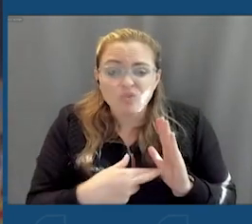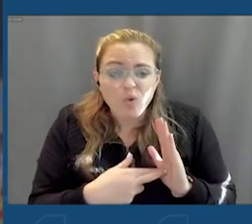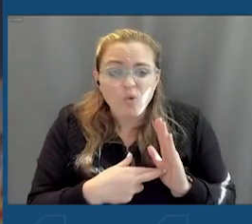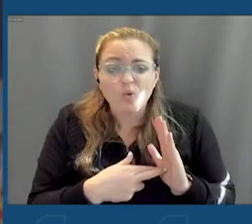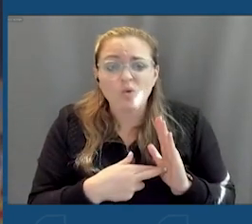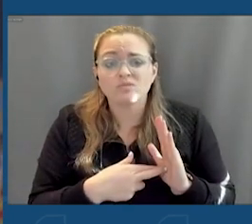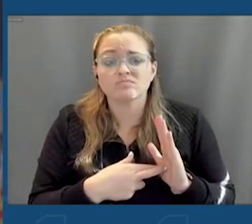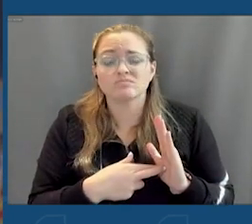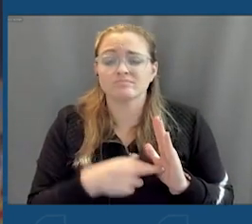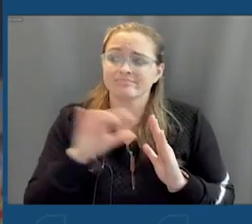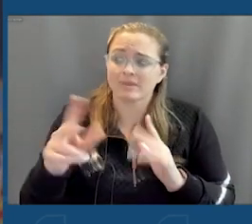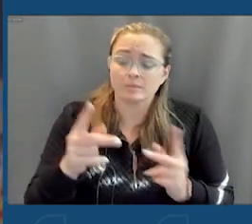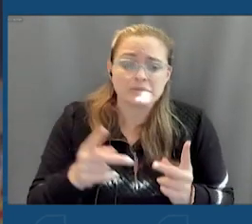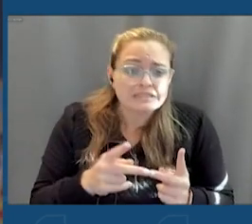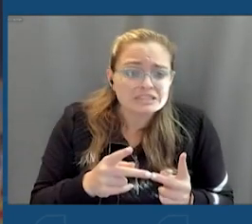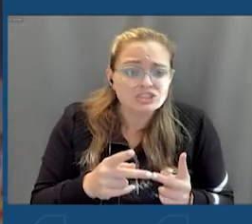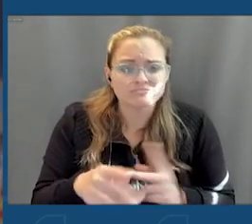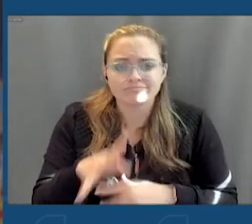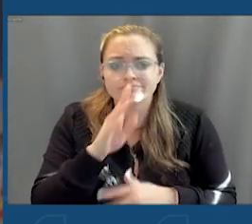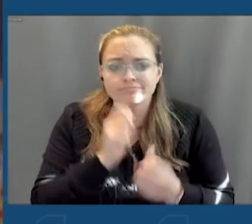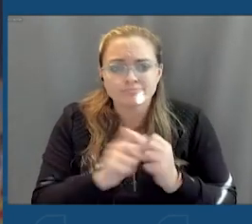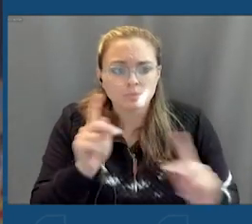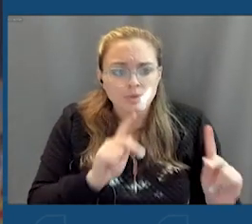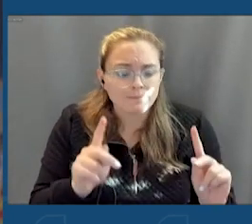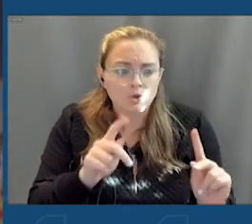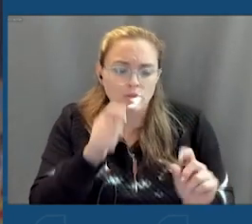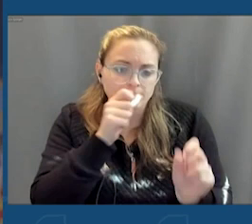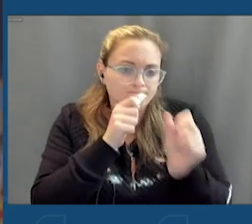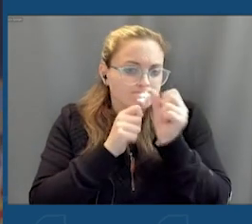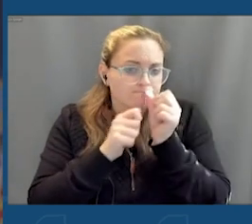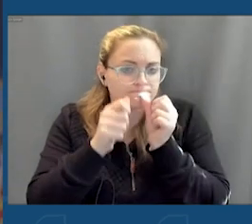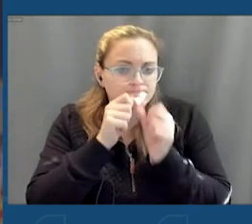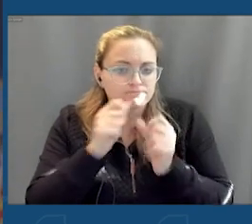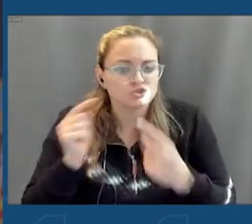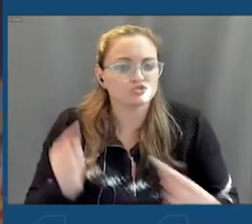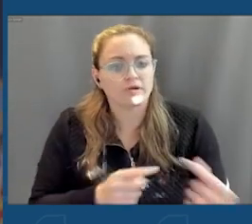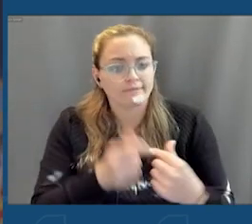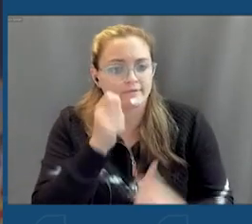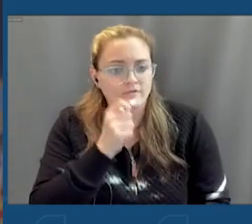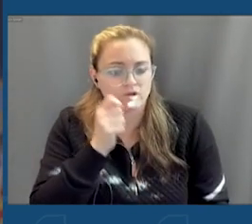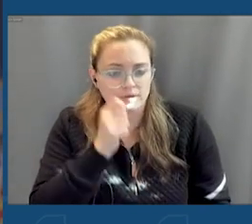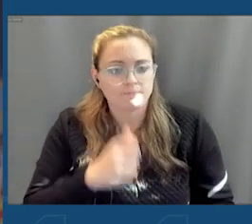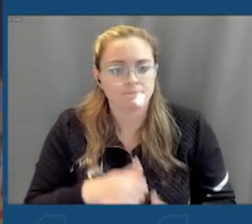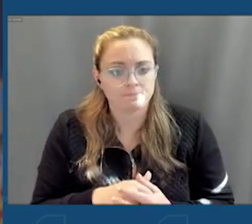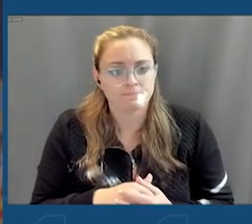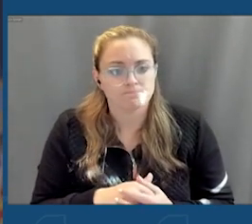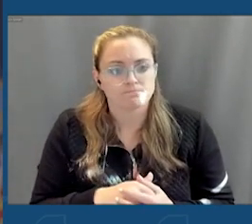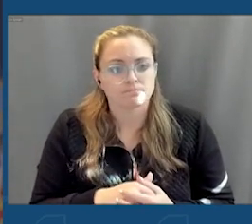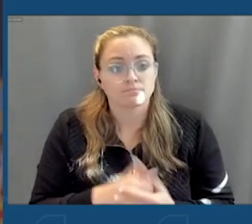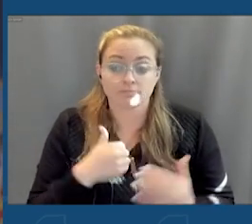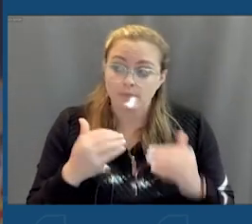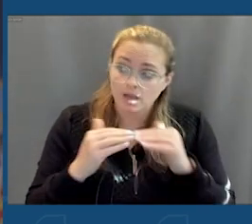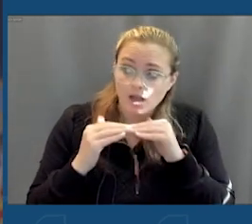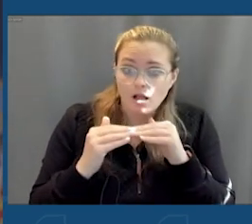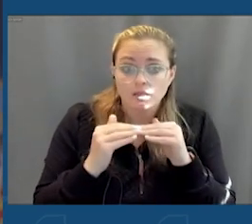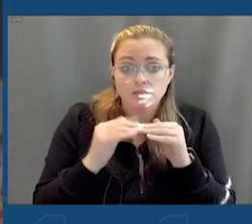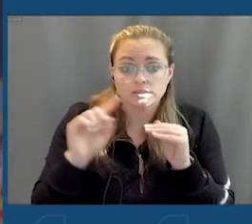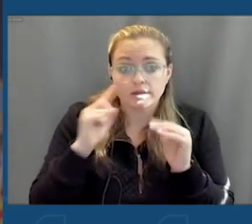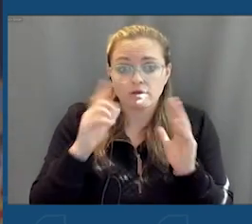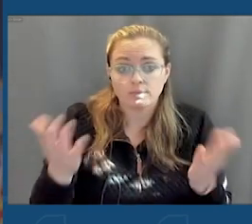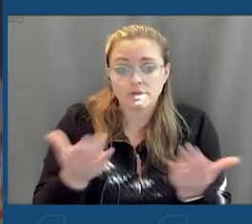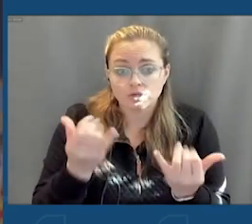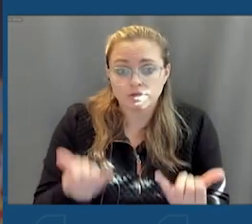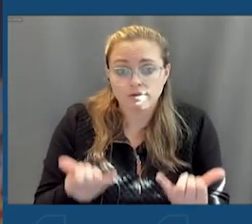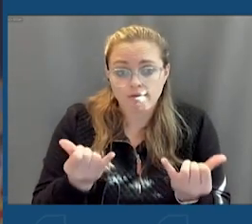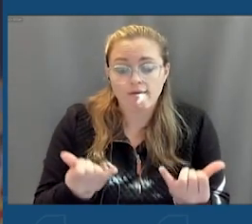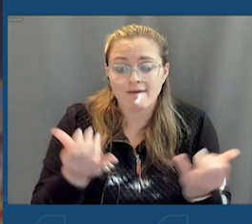in this position to really speak to people that are suffering, that are struggling each and every day, and to have my colleagues in government here today,